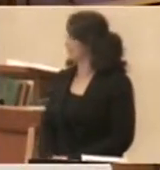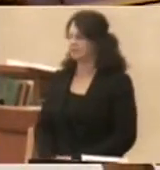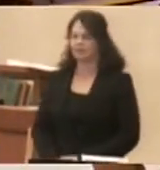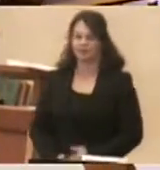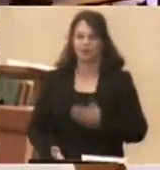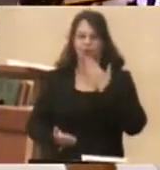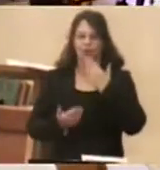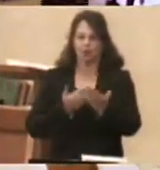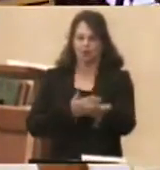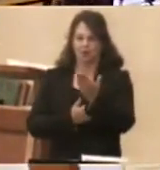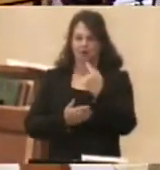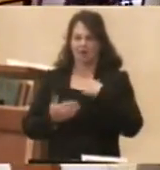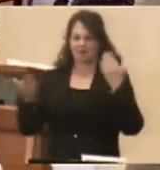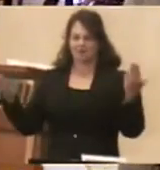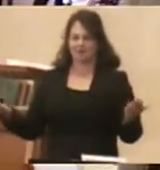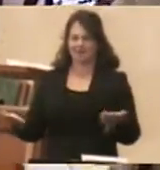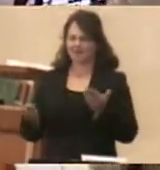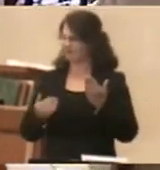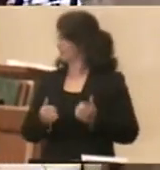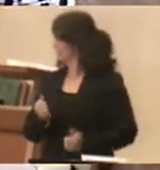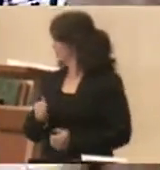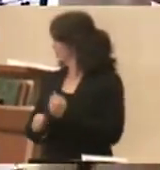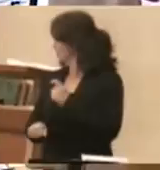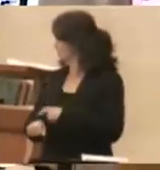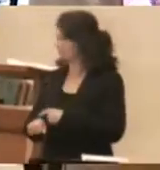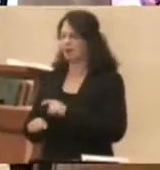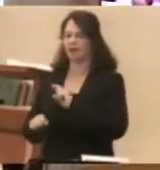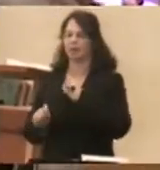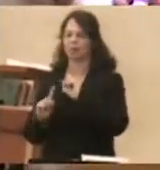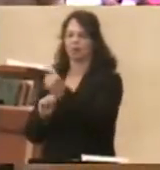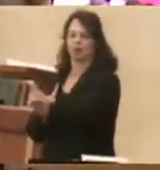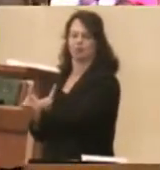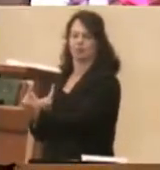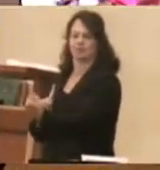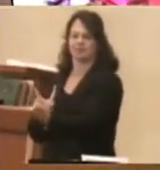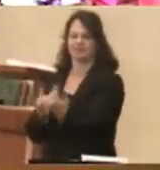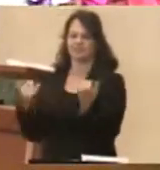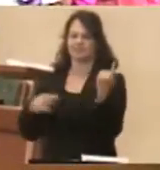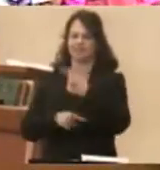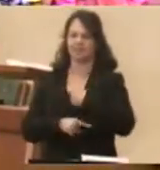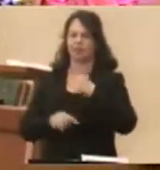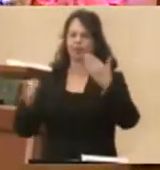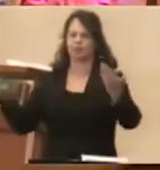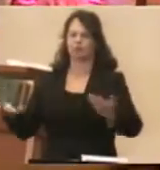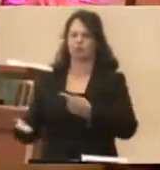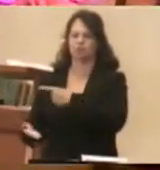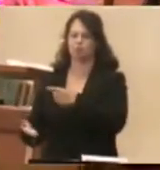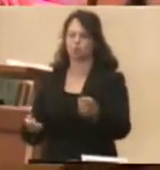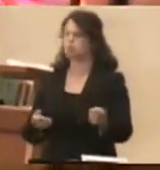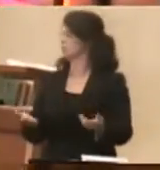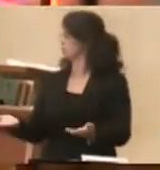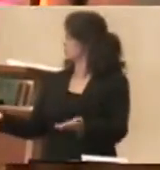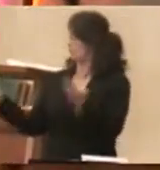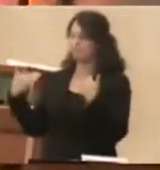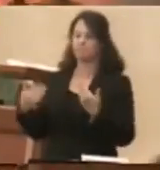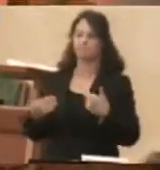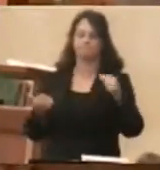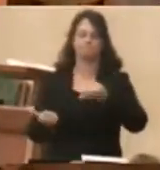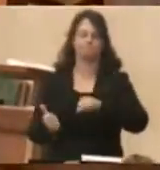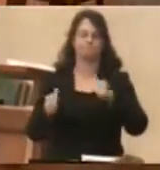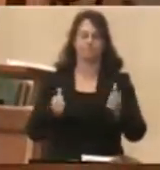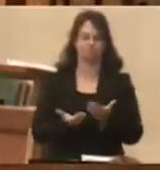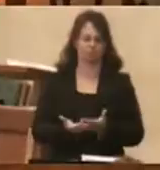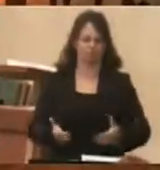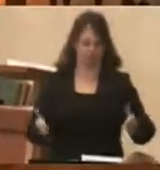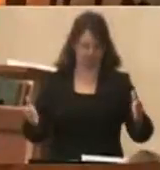Well, good morning. I am up here. Usually I step down there, but I'm up here for good reason. I'm going to invite you to come on over to the baptismal